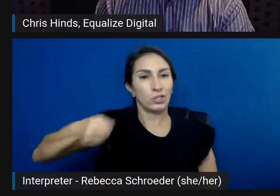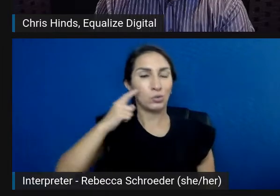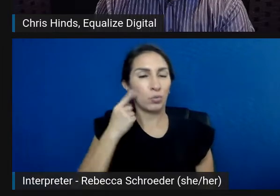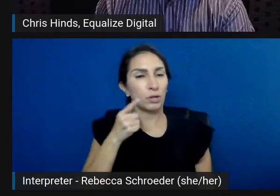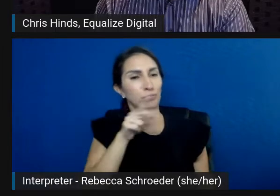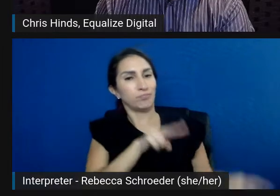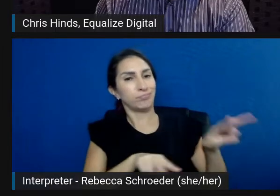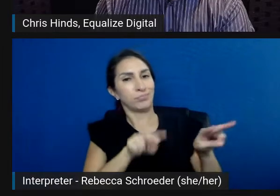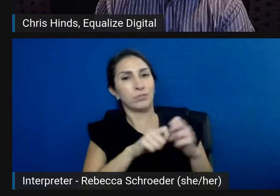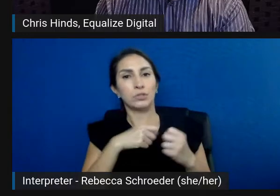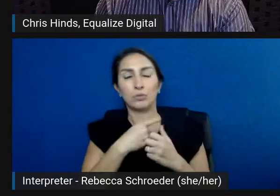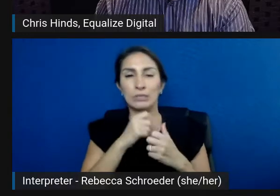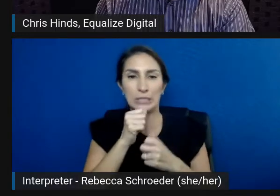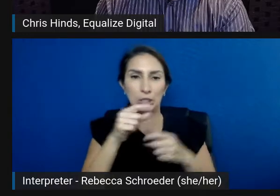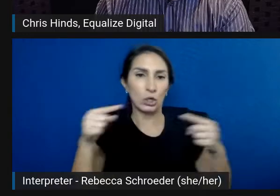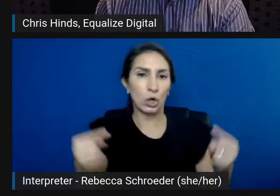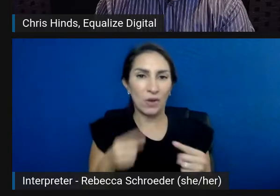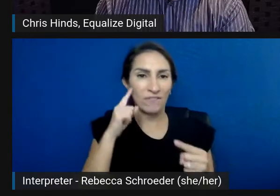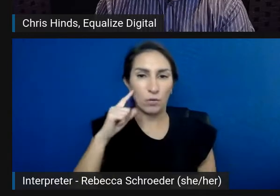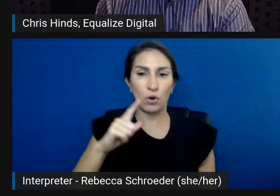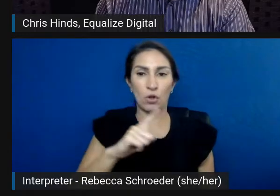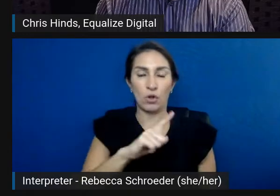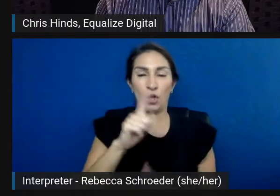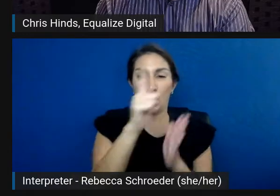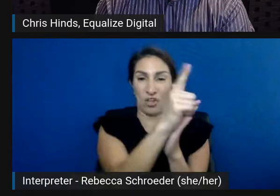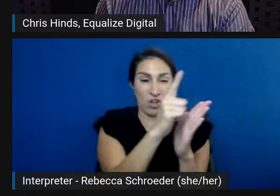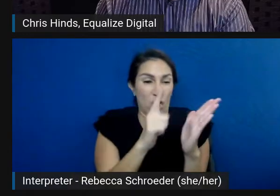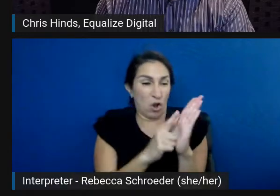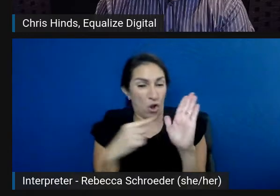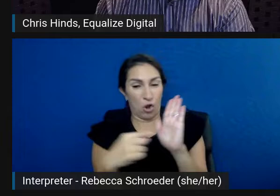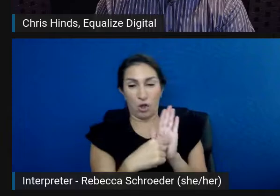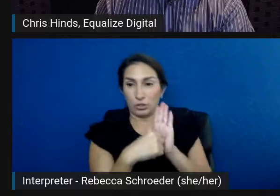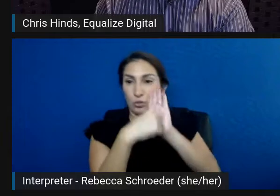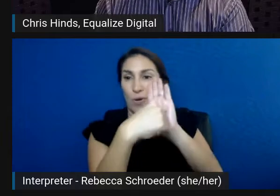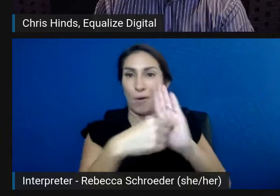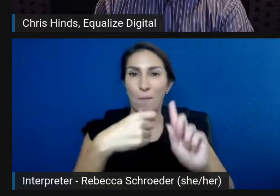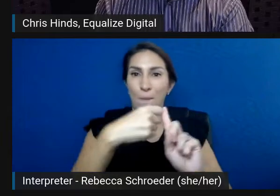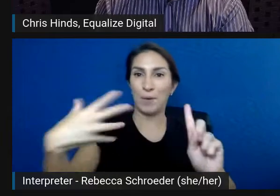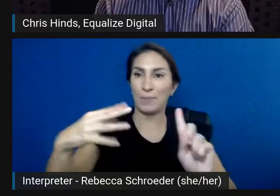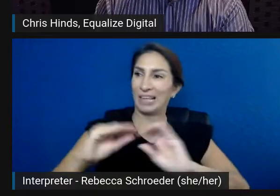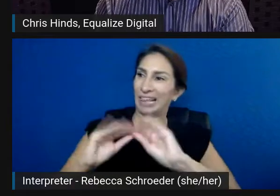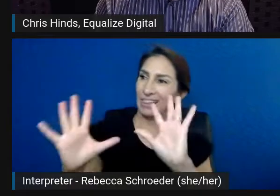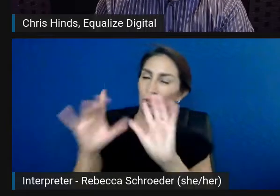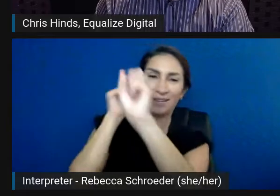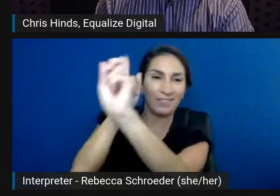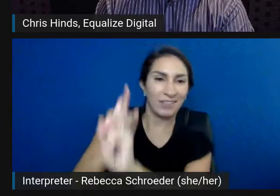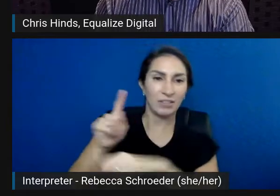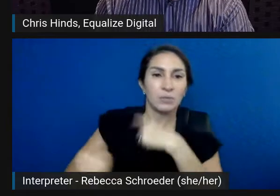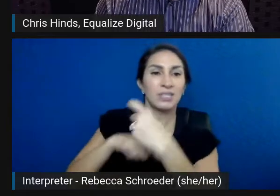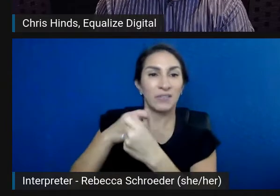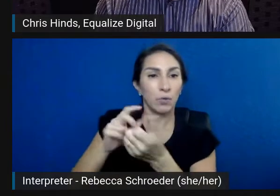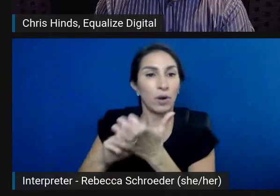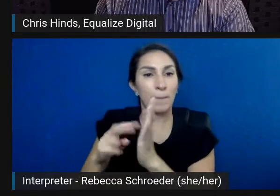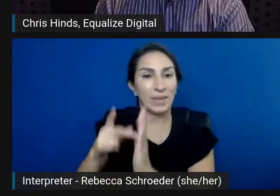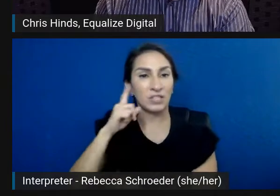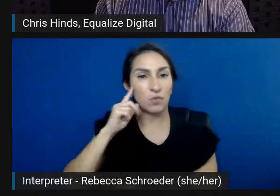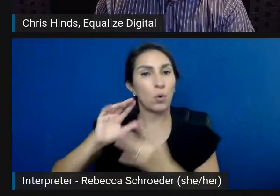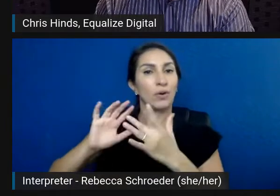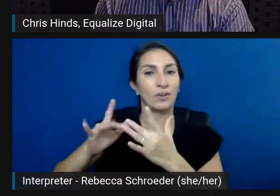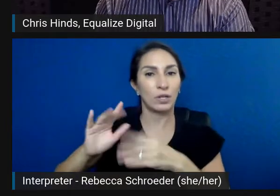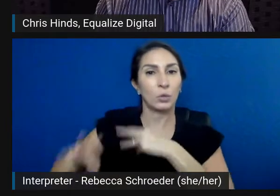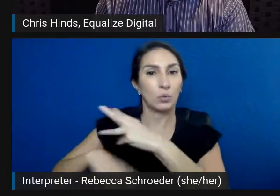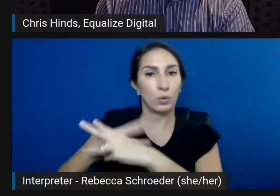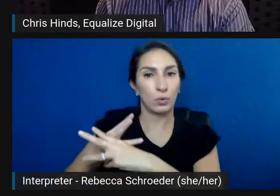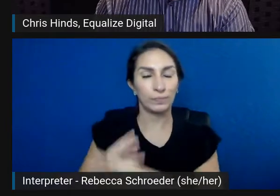for the legislature to also, put that in writing. We have a minute left. What is